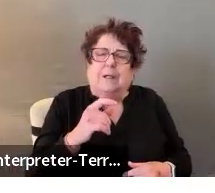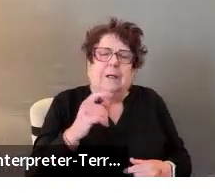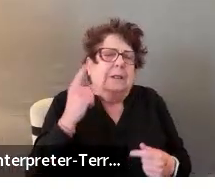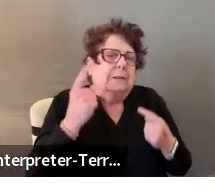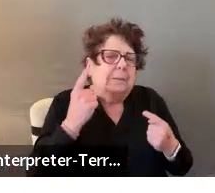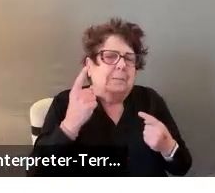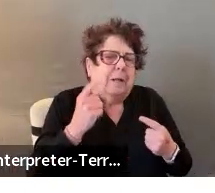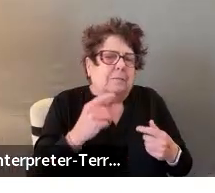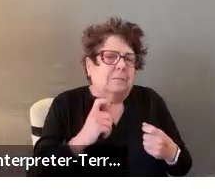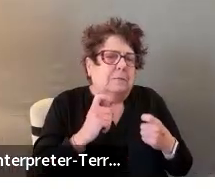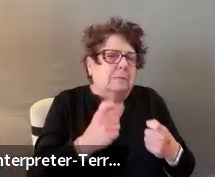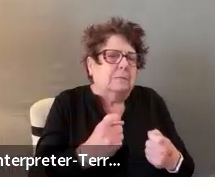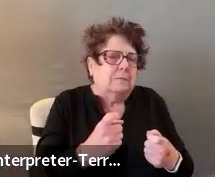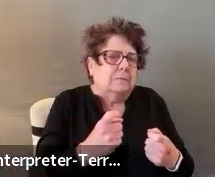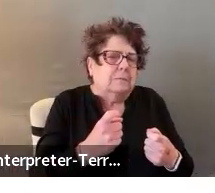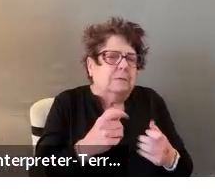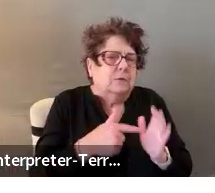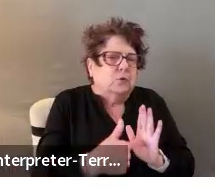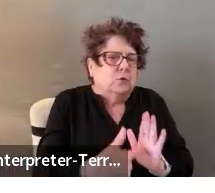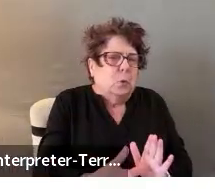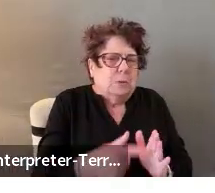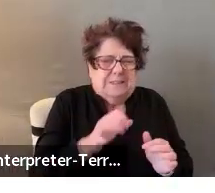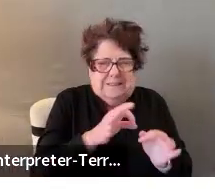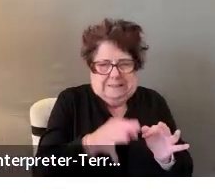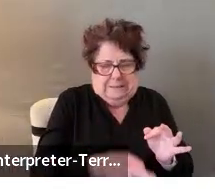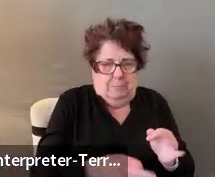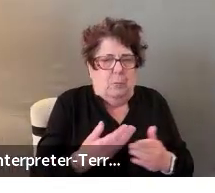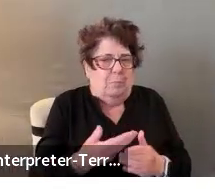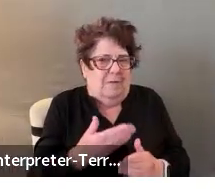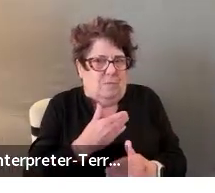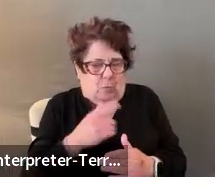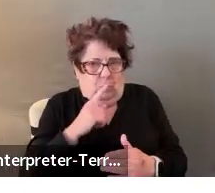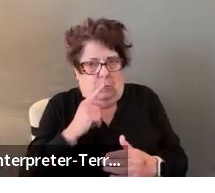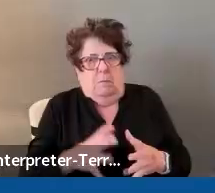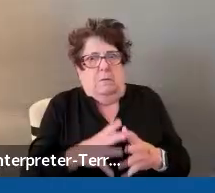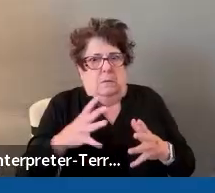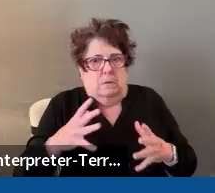challenges first before considering major recommendations.